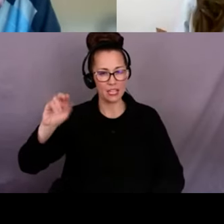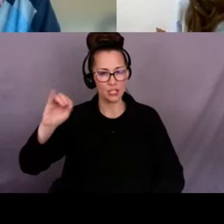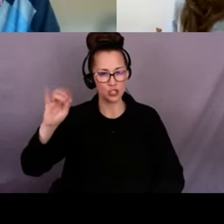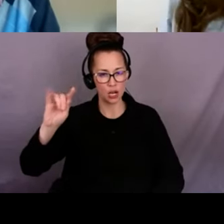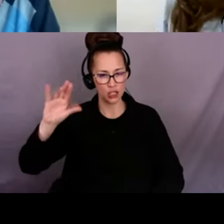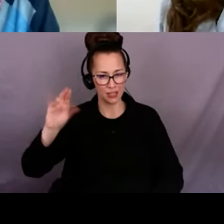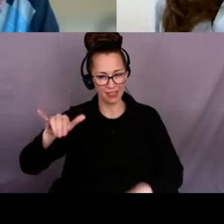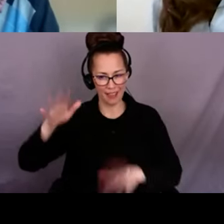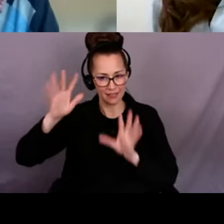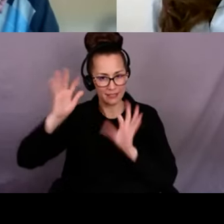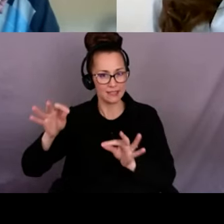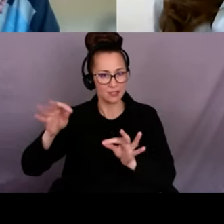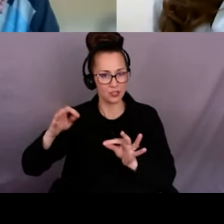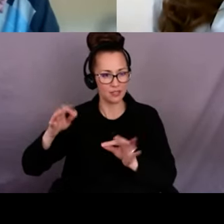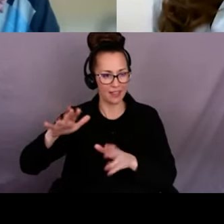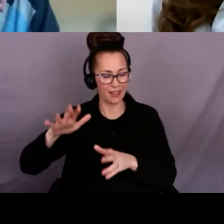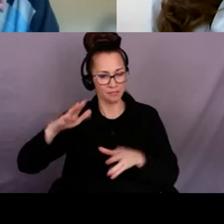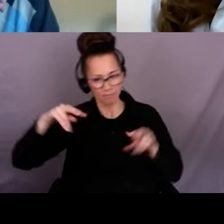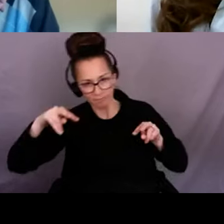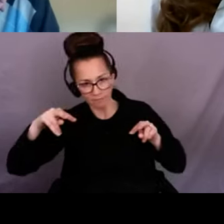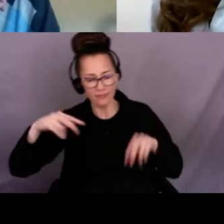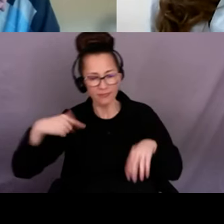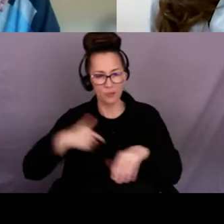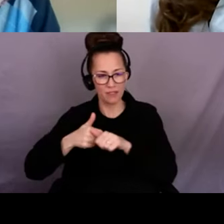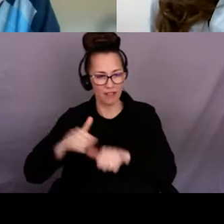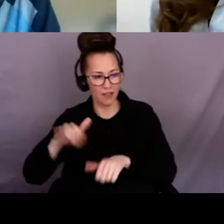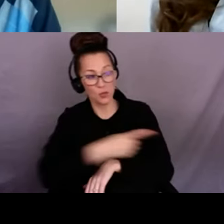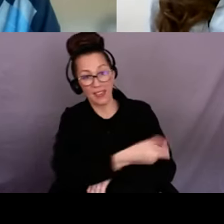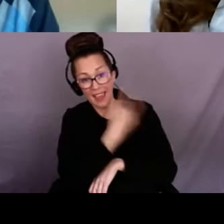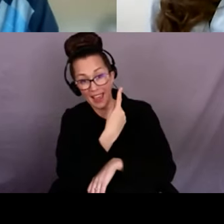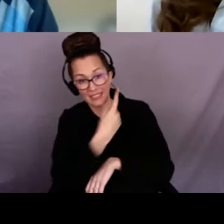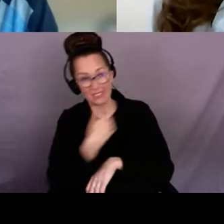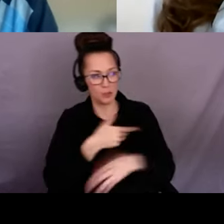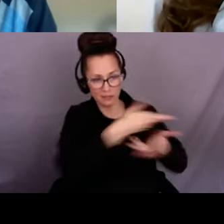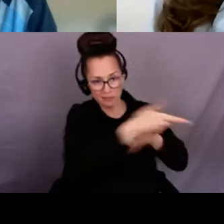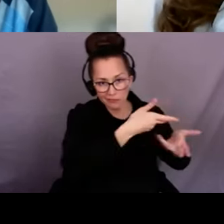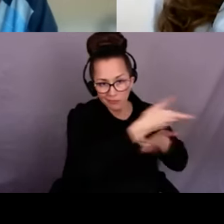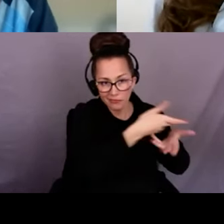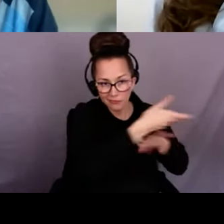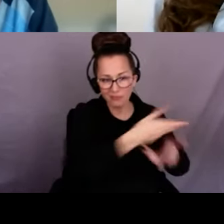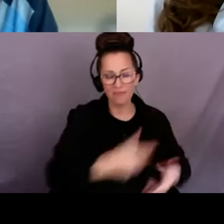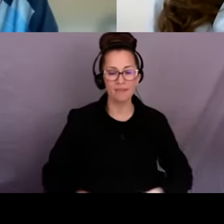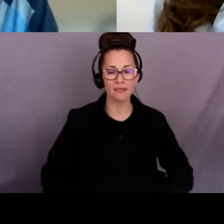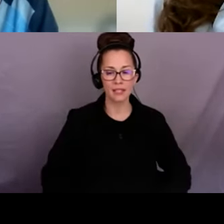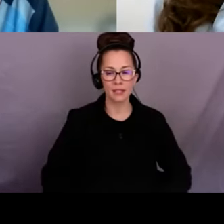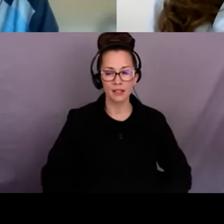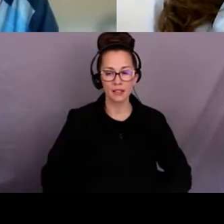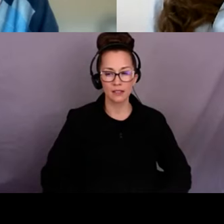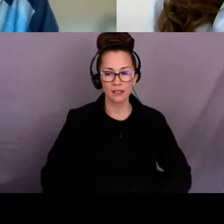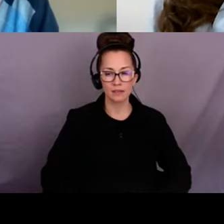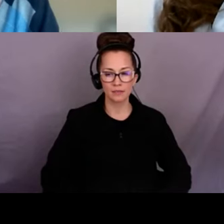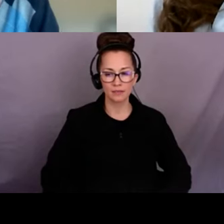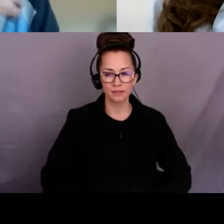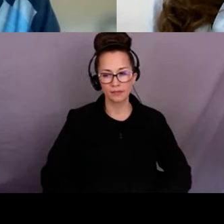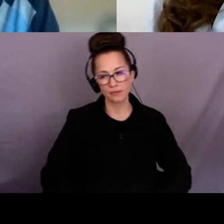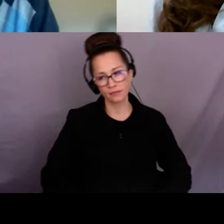a dual representation pincer movement to advance the class members' rights. You know,